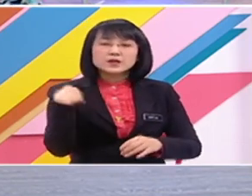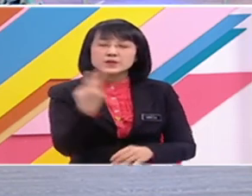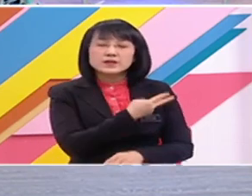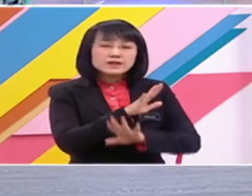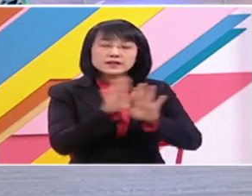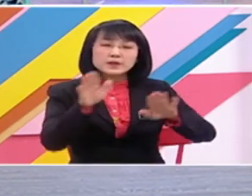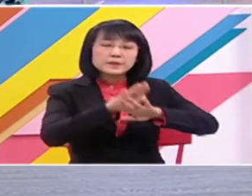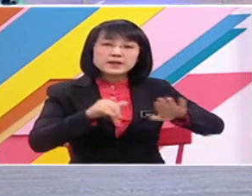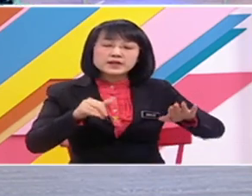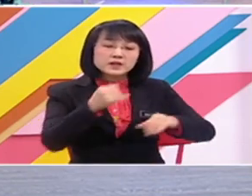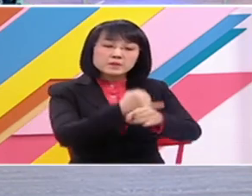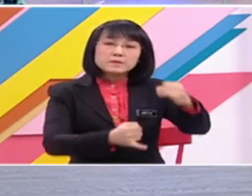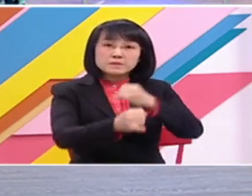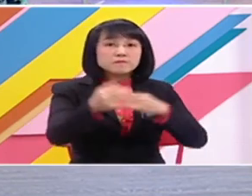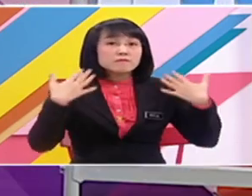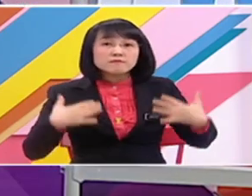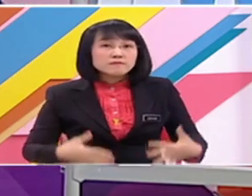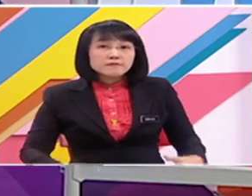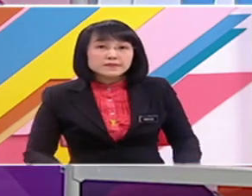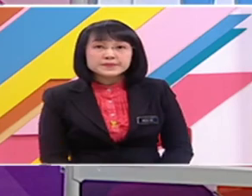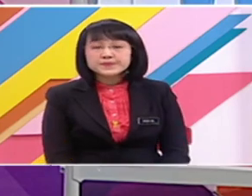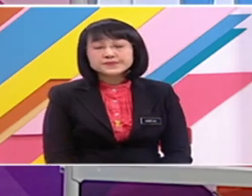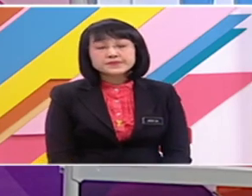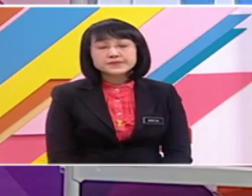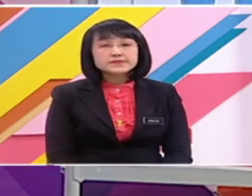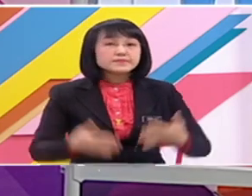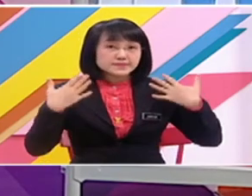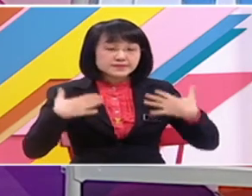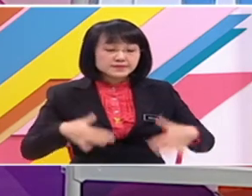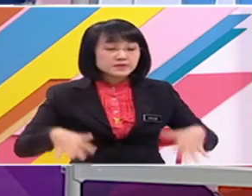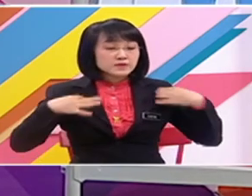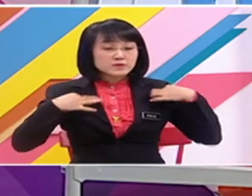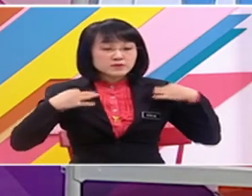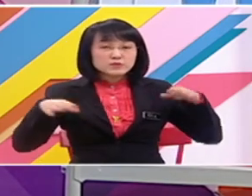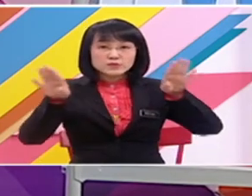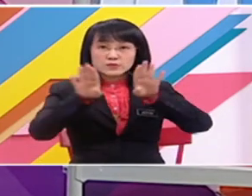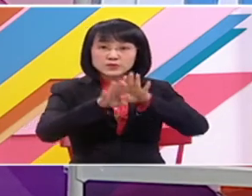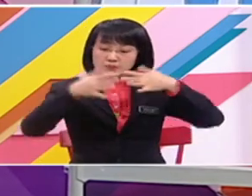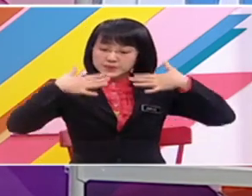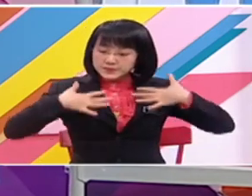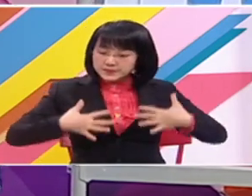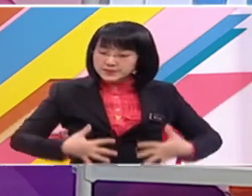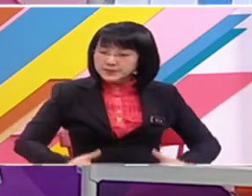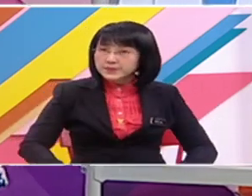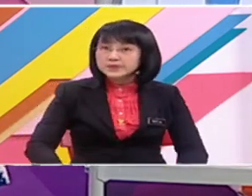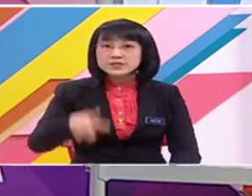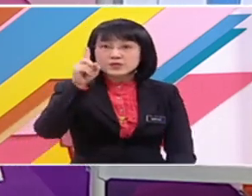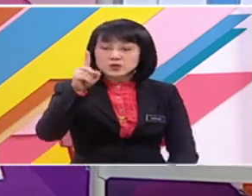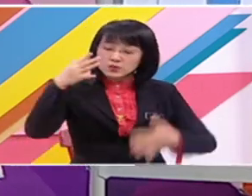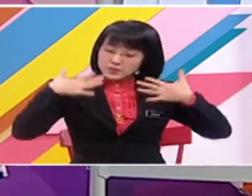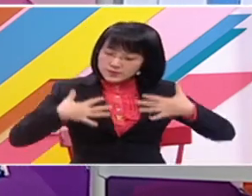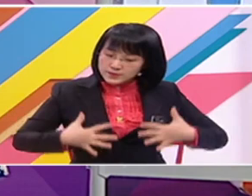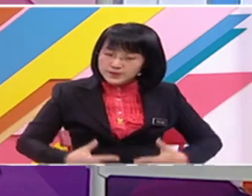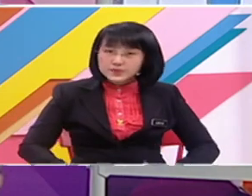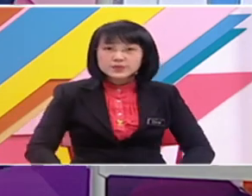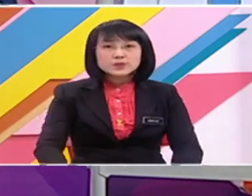dress, it's actually a cloth that cover your body from upper to down in one piece's garment. Oh, it has to be